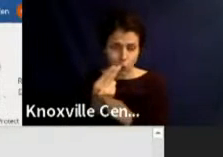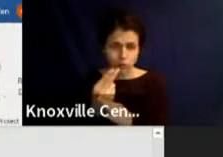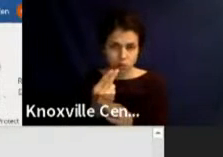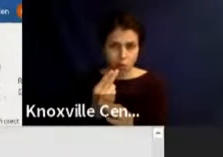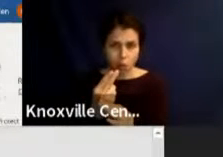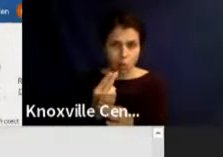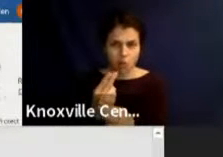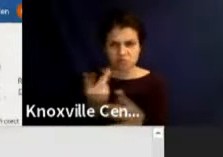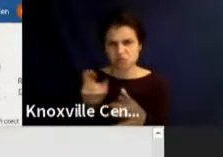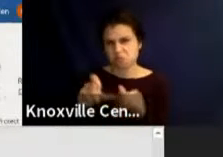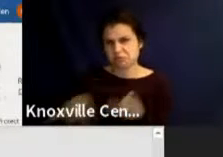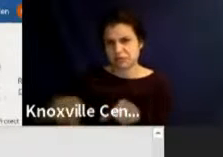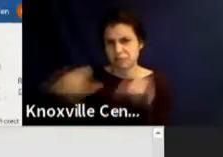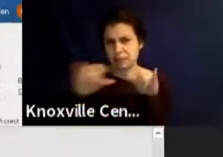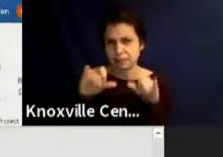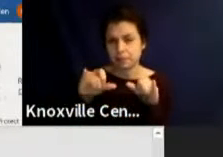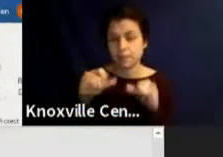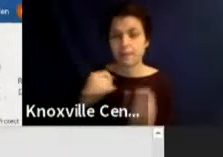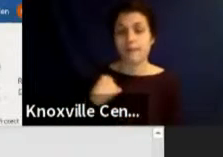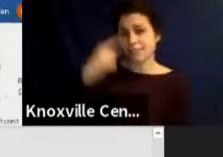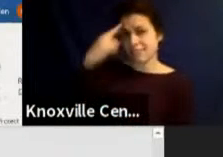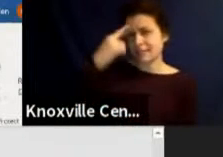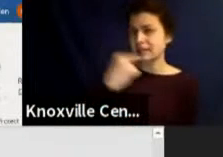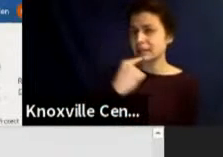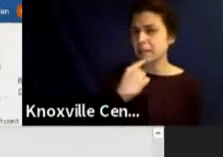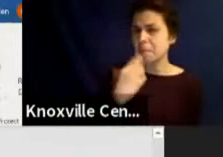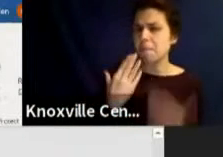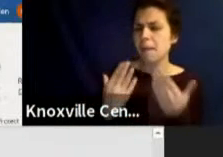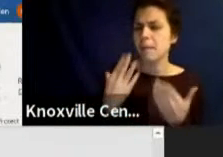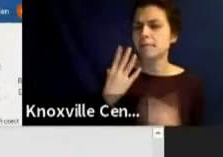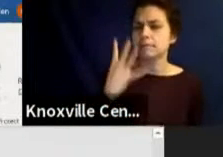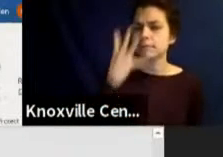I don't know if it just says face covering. It may be face covering.